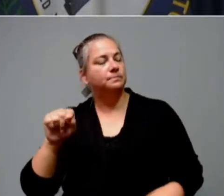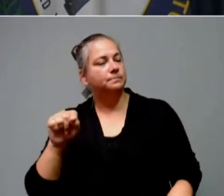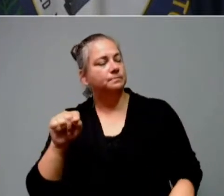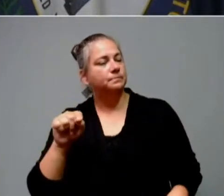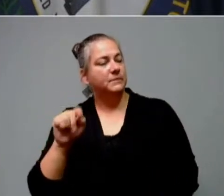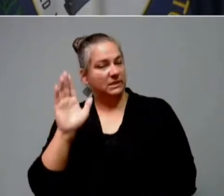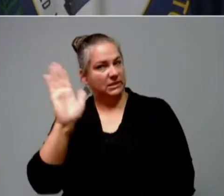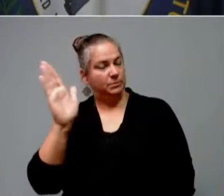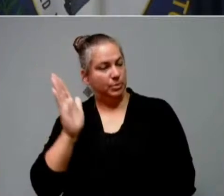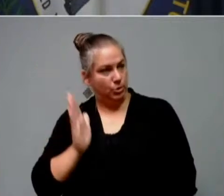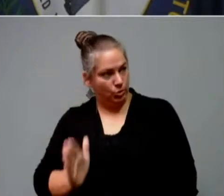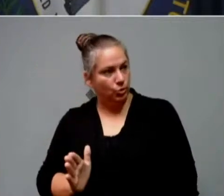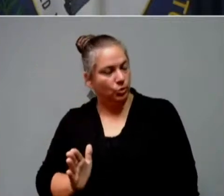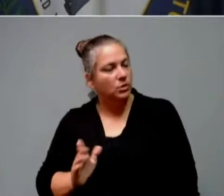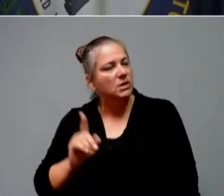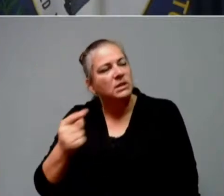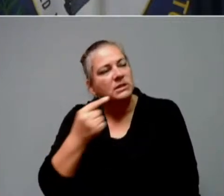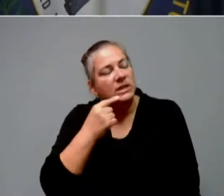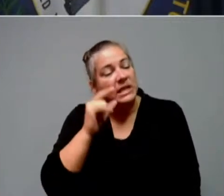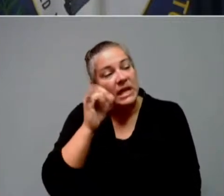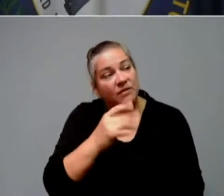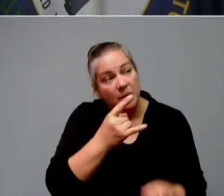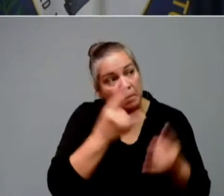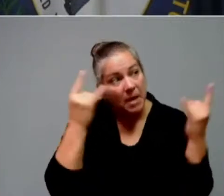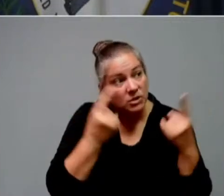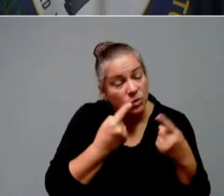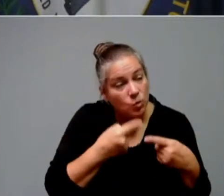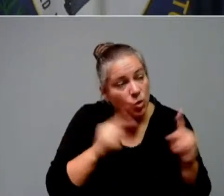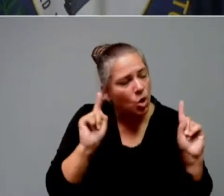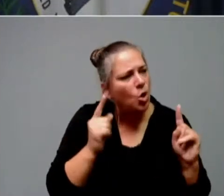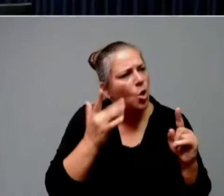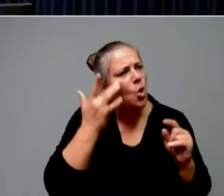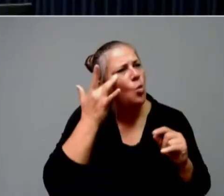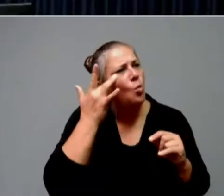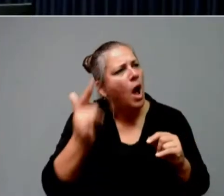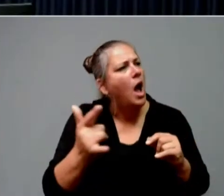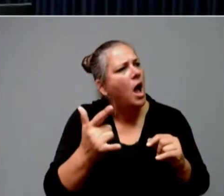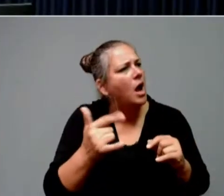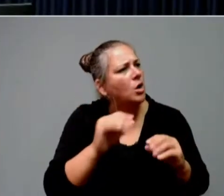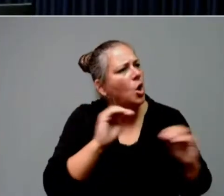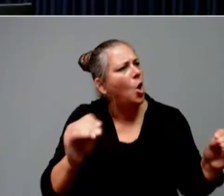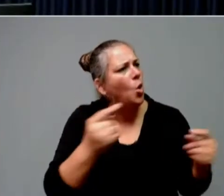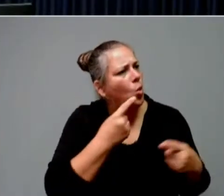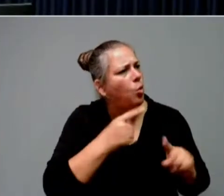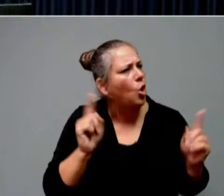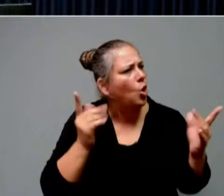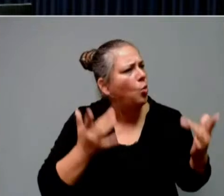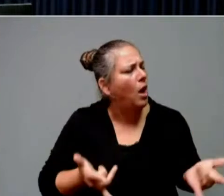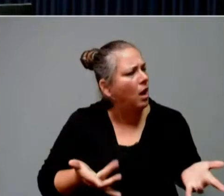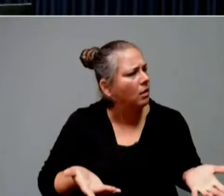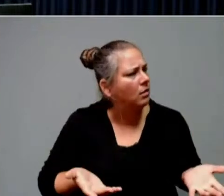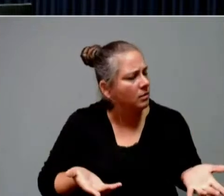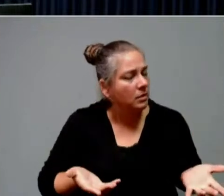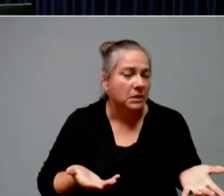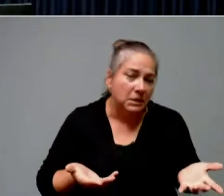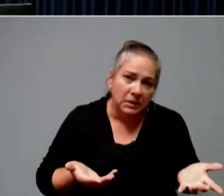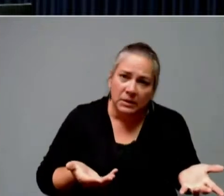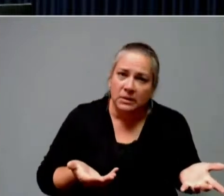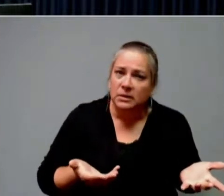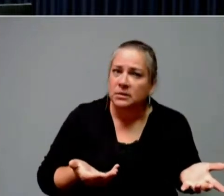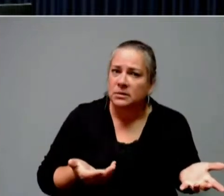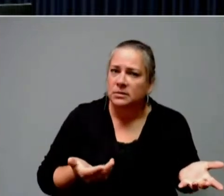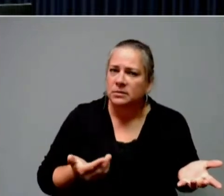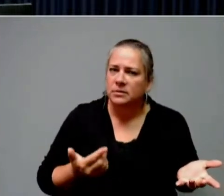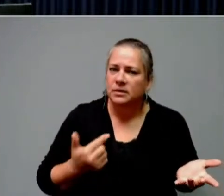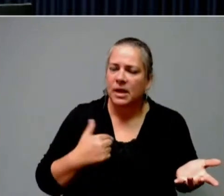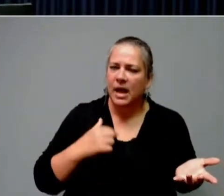speaker basically said, if masks work, why have they not worked? And so I guess I would like to just